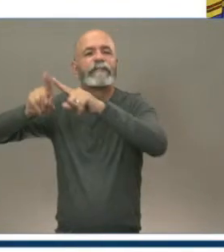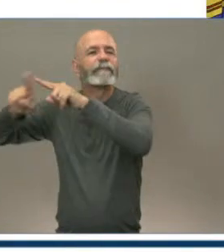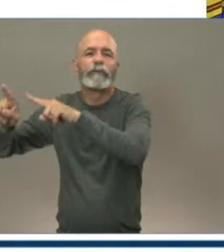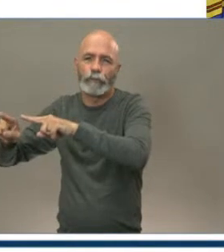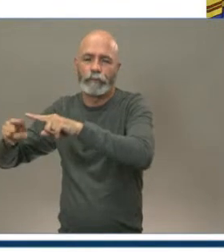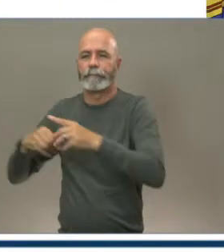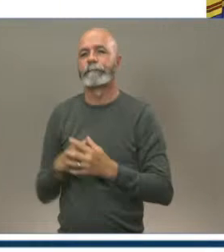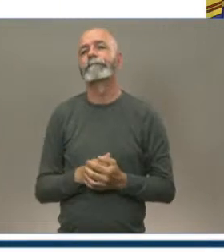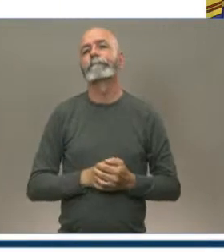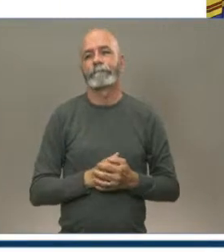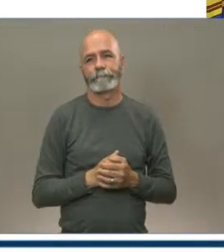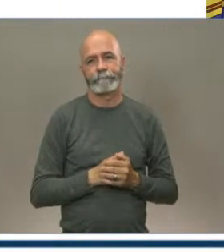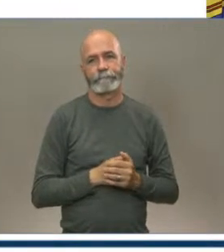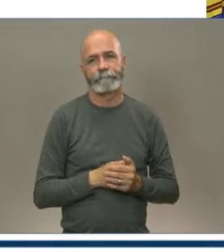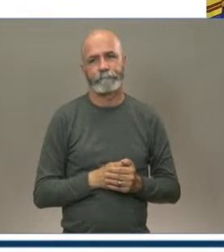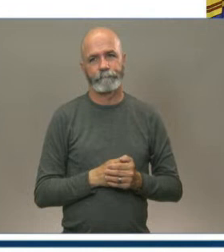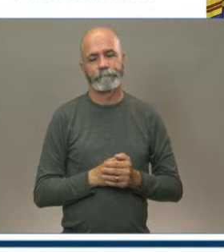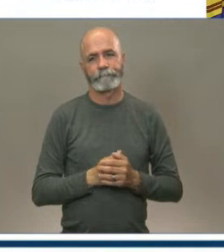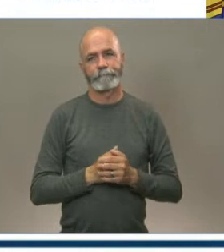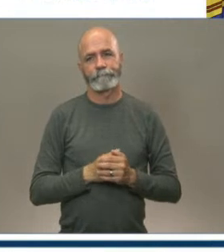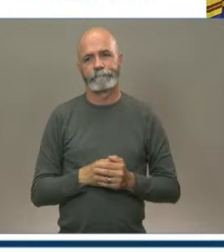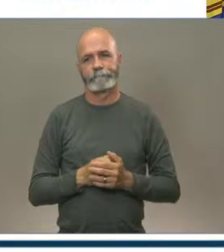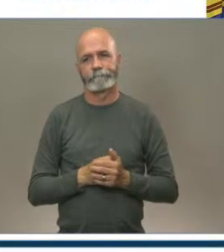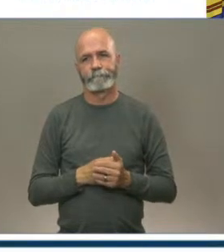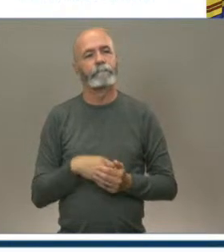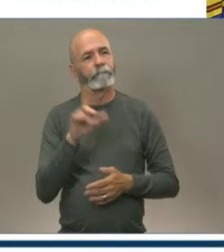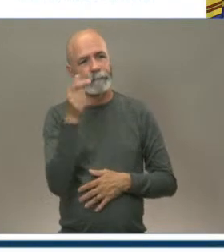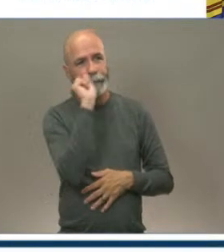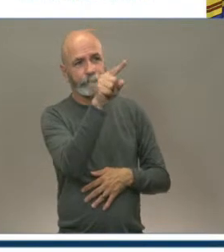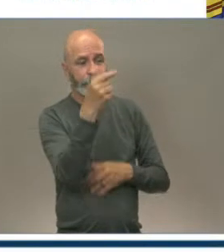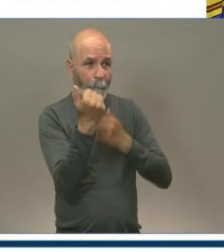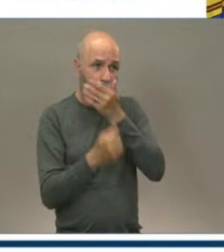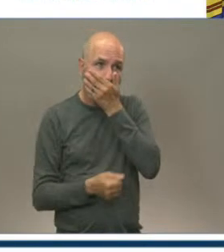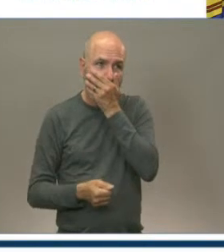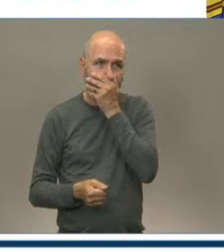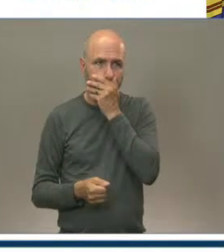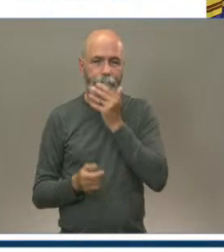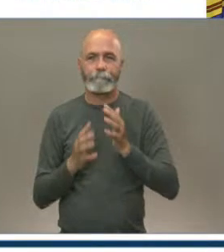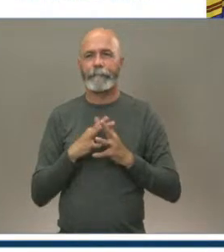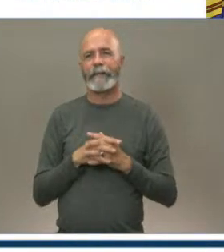have a follow-up? Yes, you mentioned that some ICU